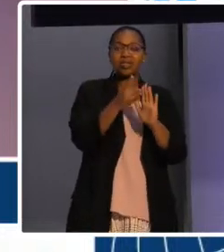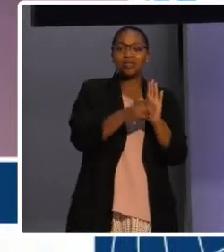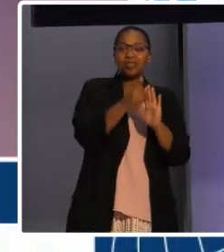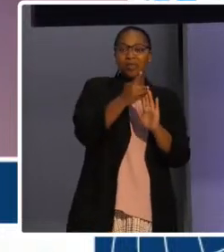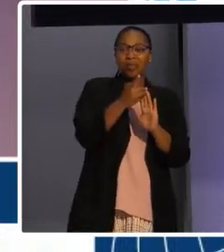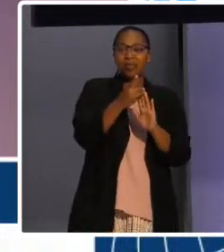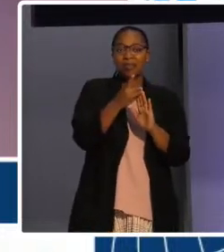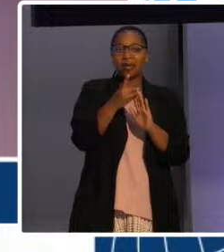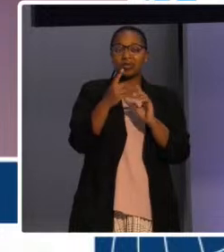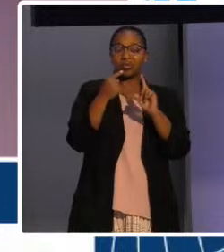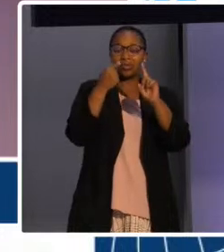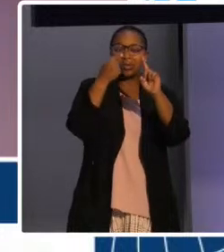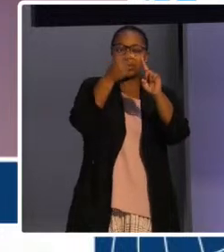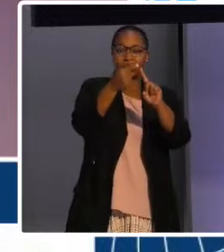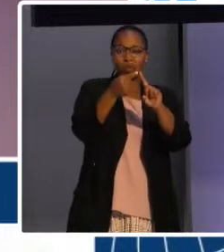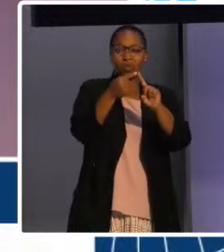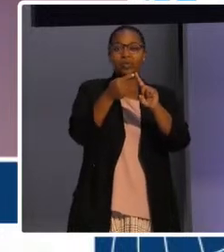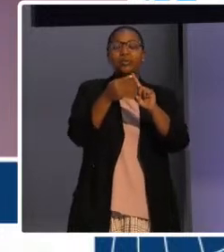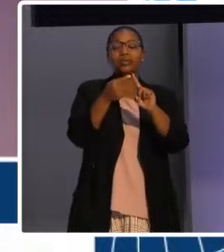distant mirage.